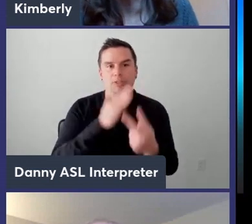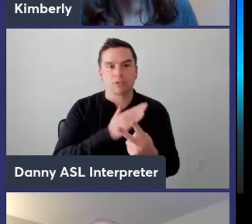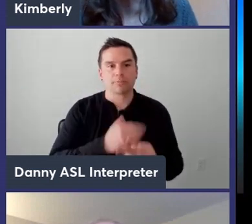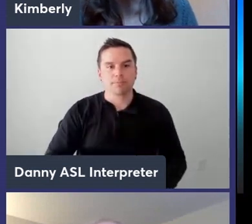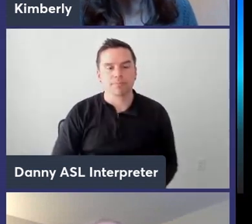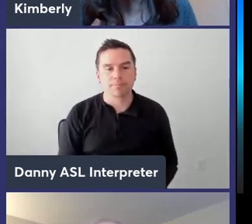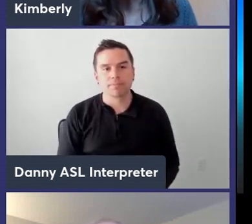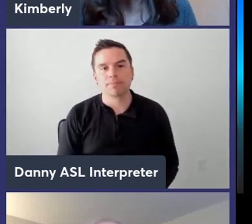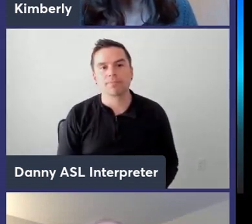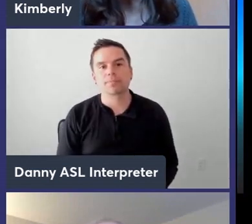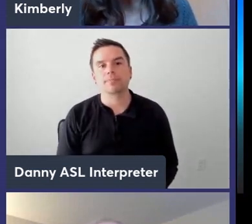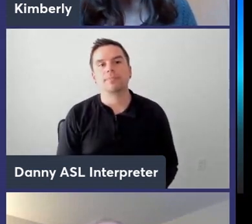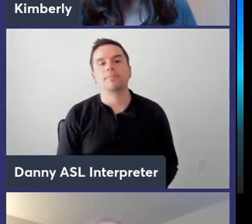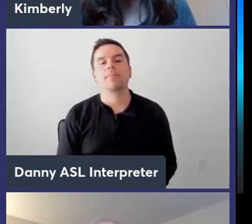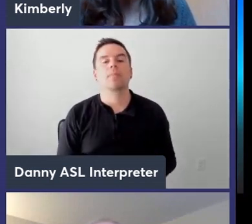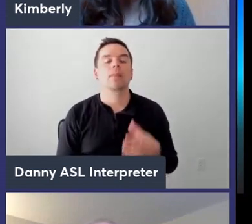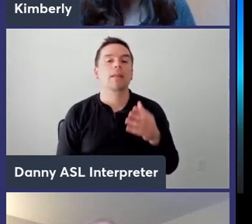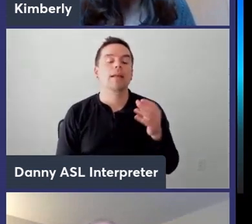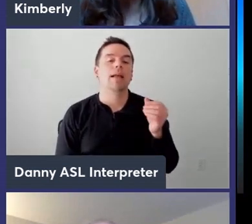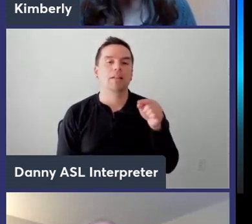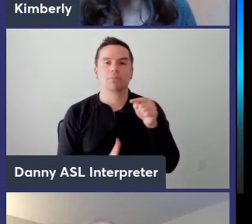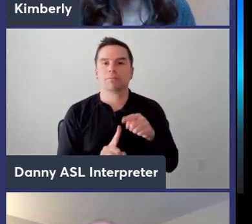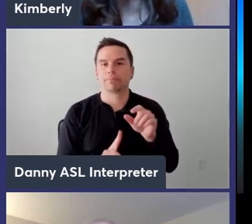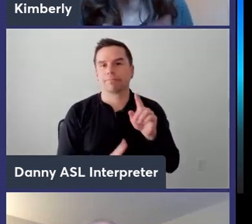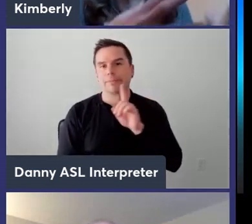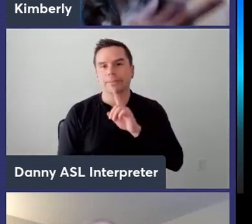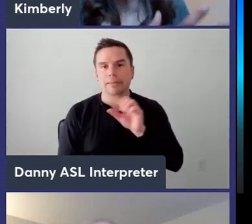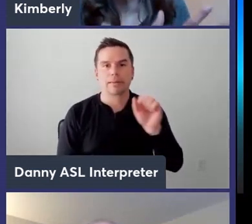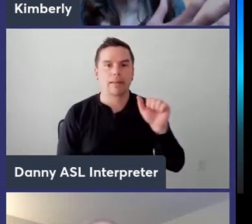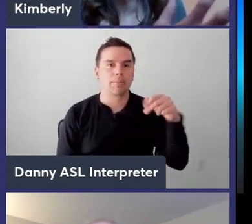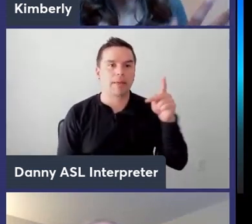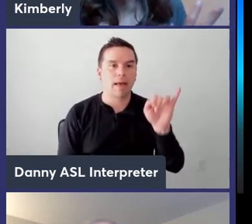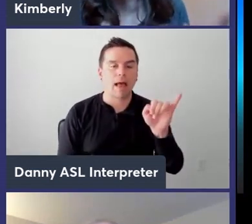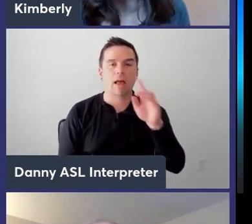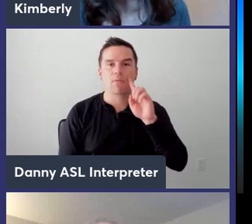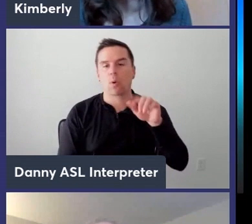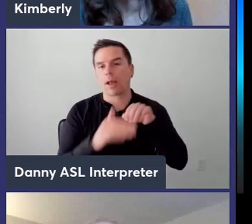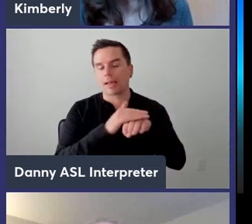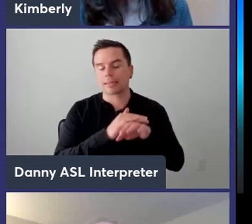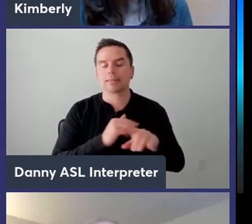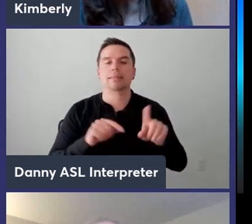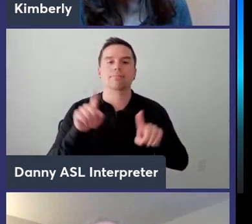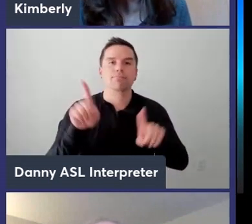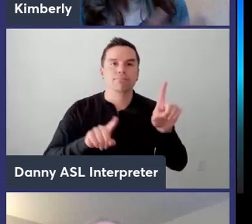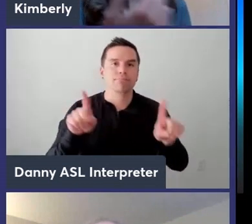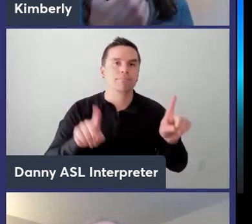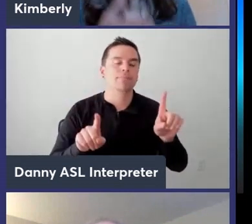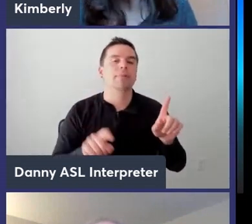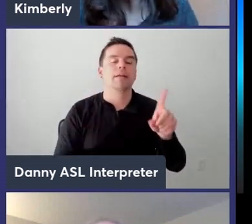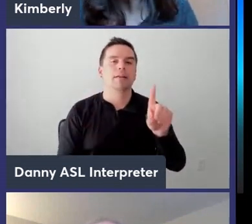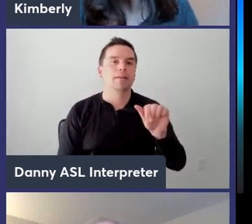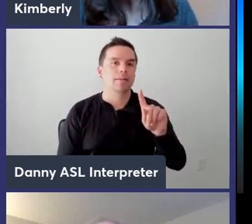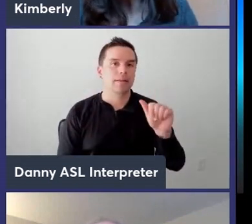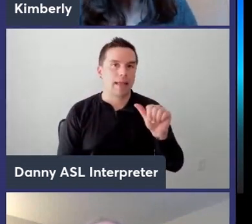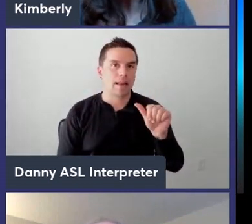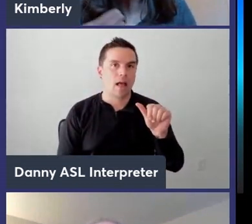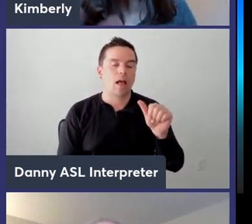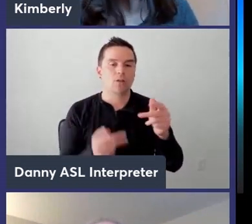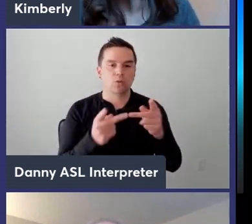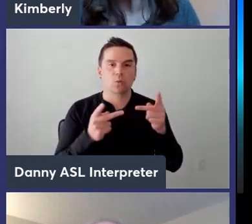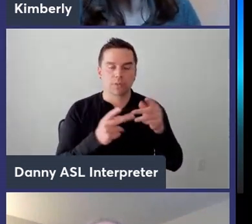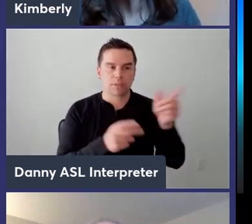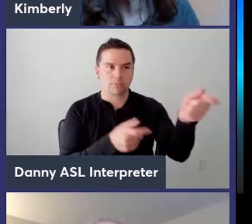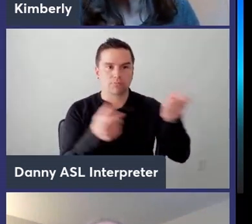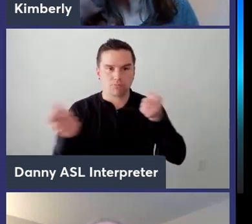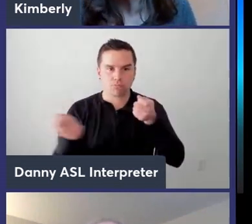to life. And it's a single API to access all these different disparate data sources that we talked about, the built-in algorithms